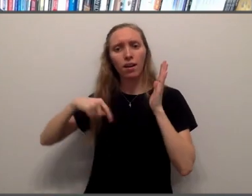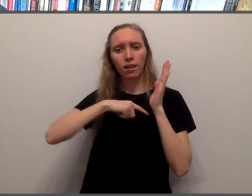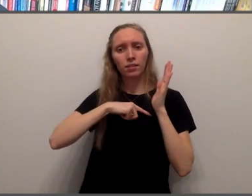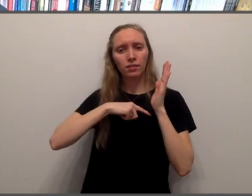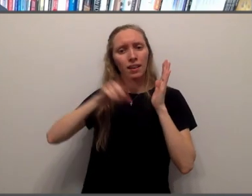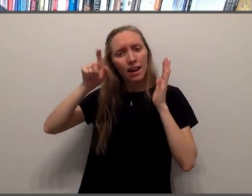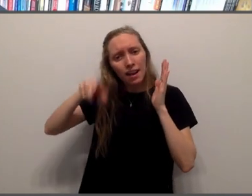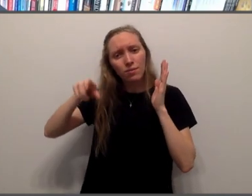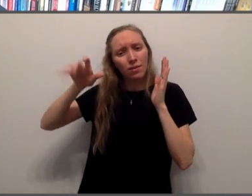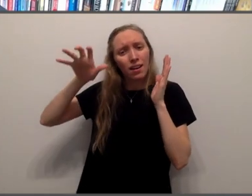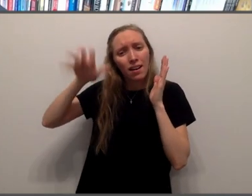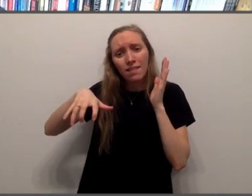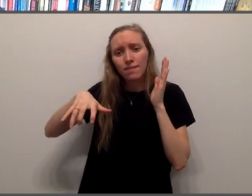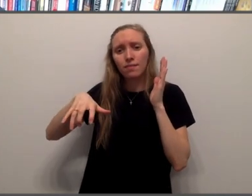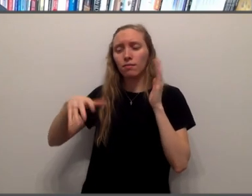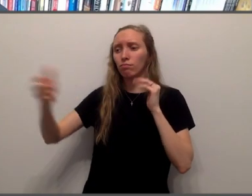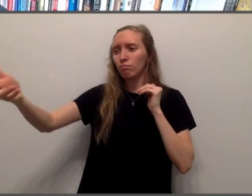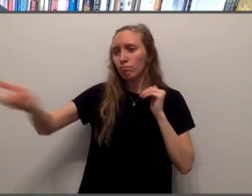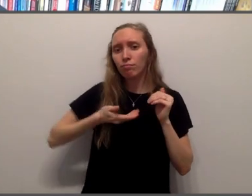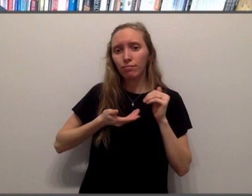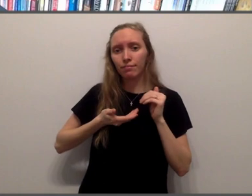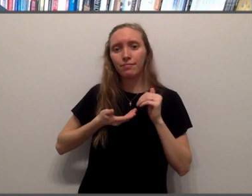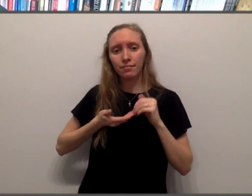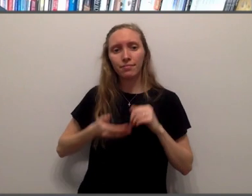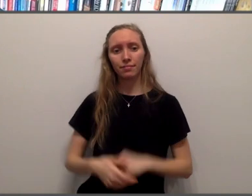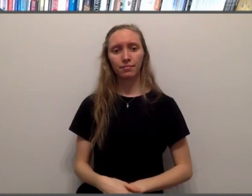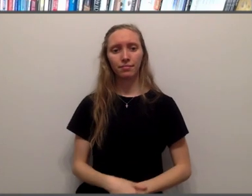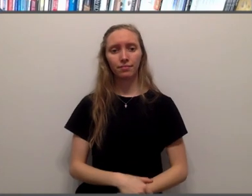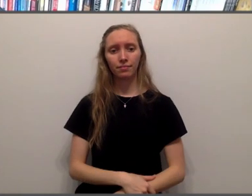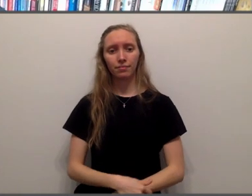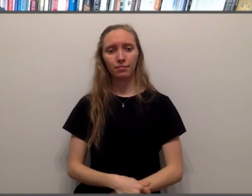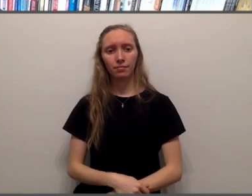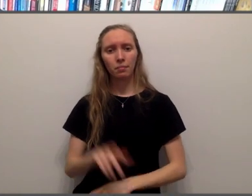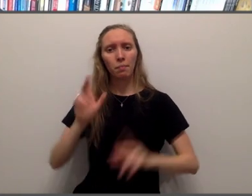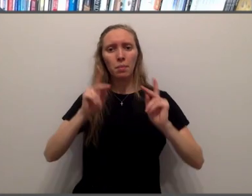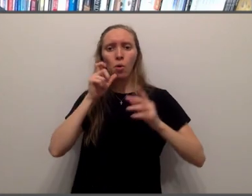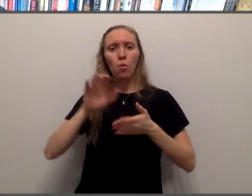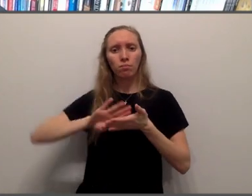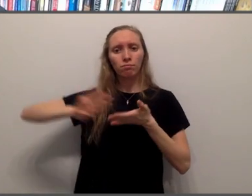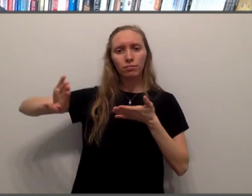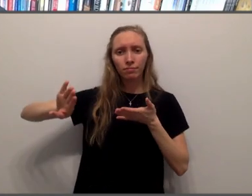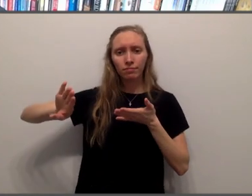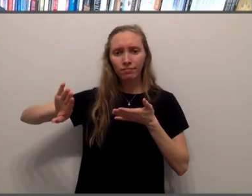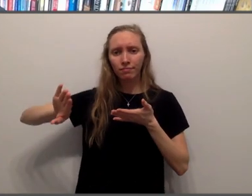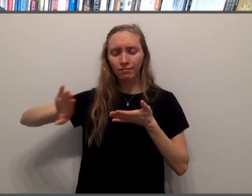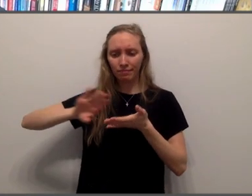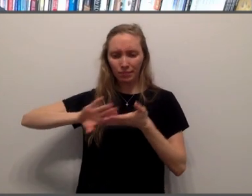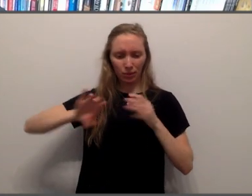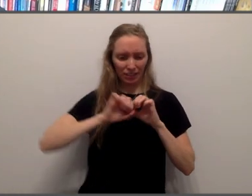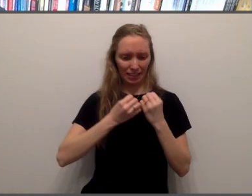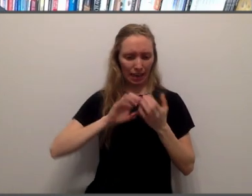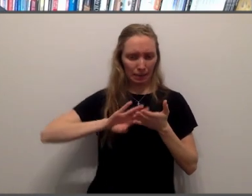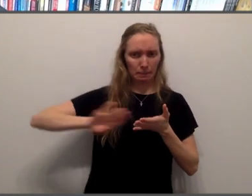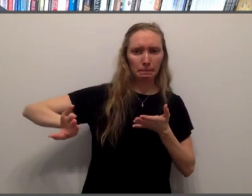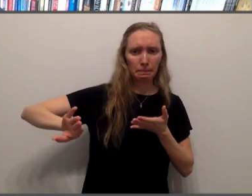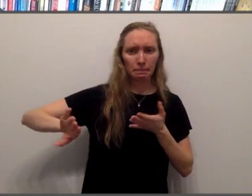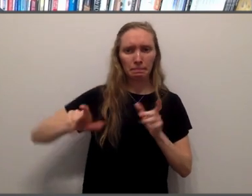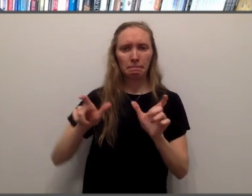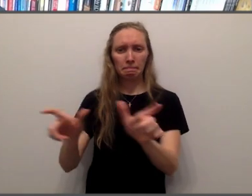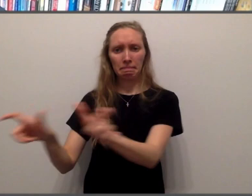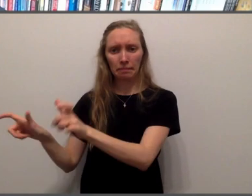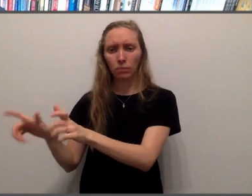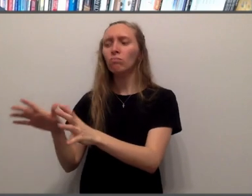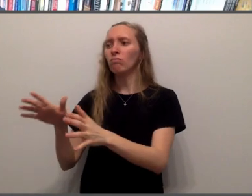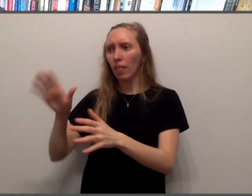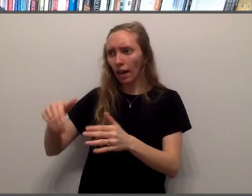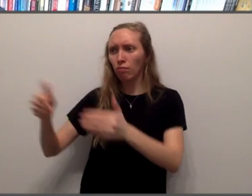And then finally, one of the reasons why it's so important for us as a church to continue